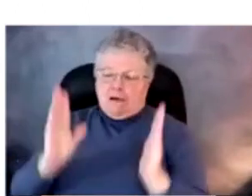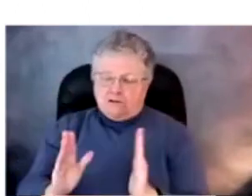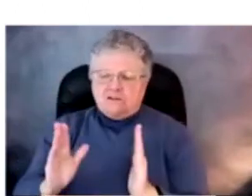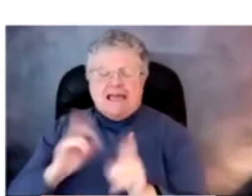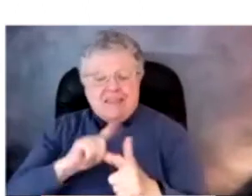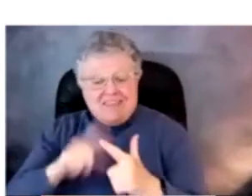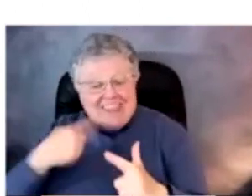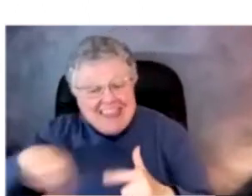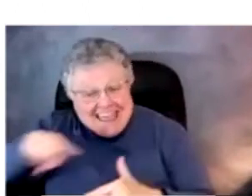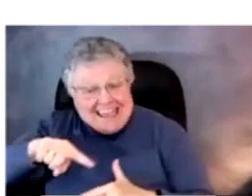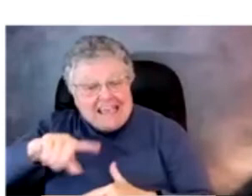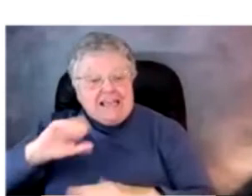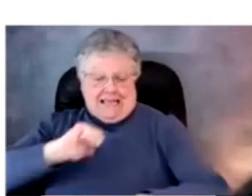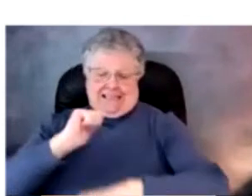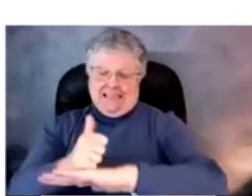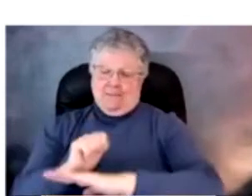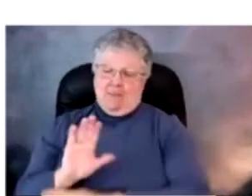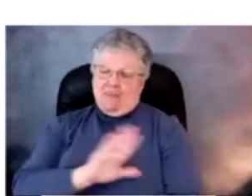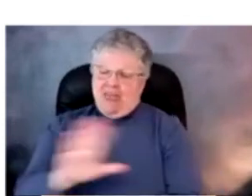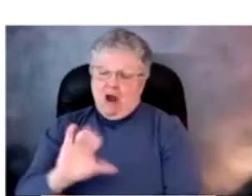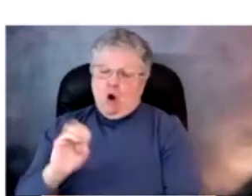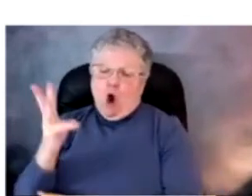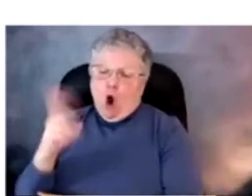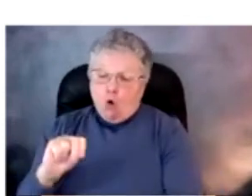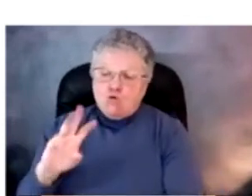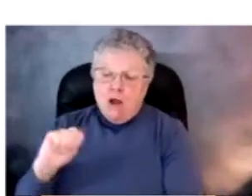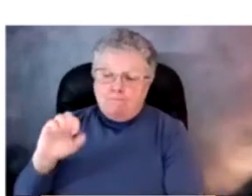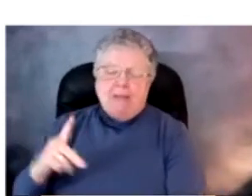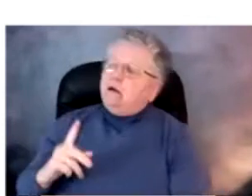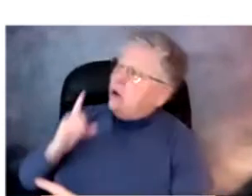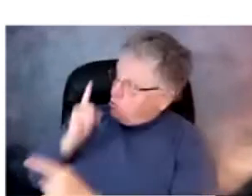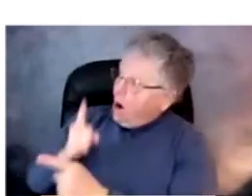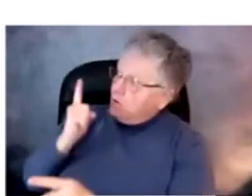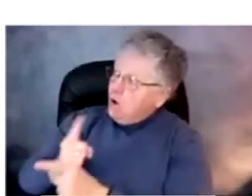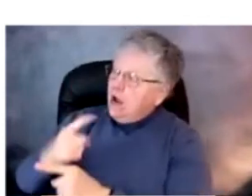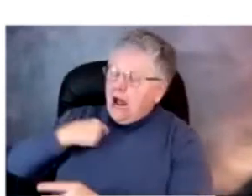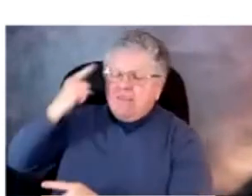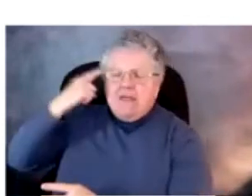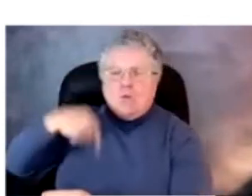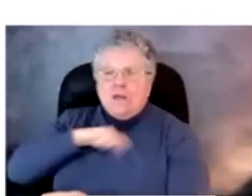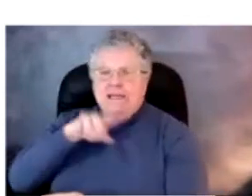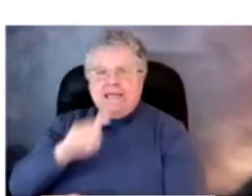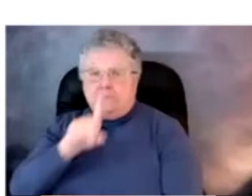right? Yeah, I think so. I mean, I think right now I have to be fully honest, a little